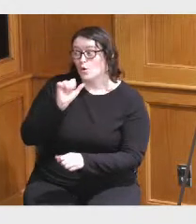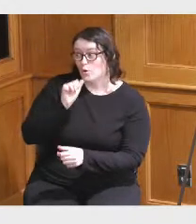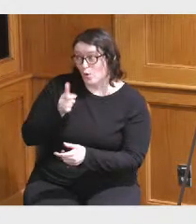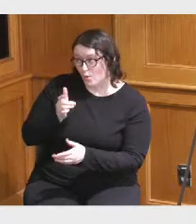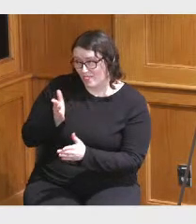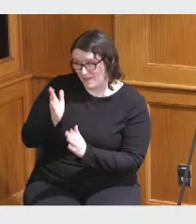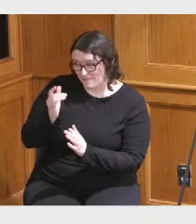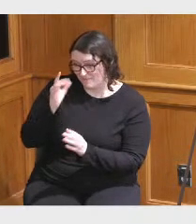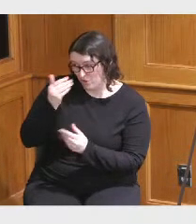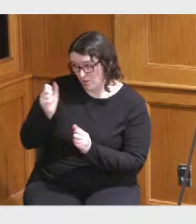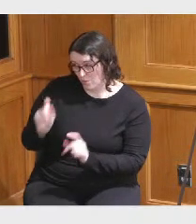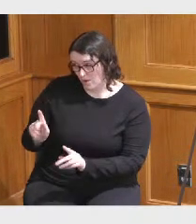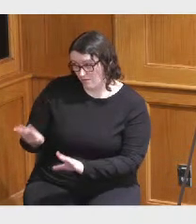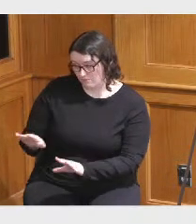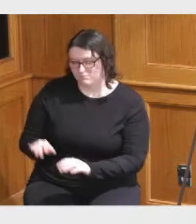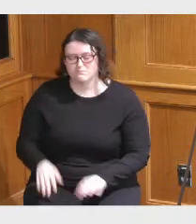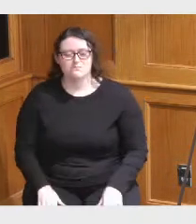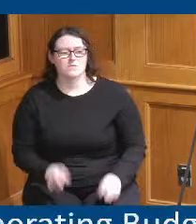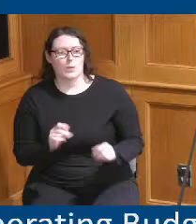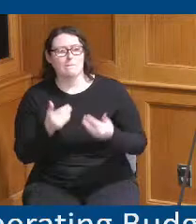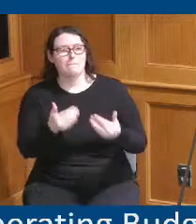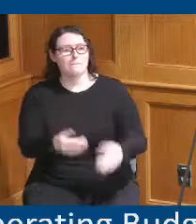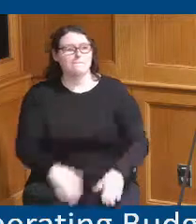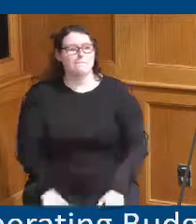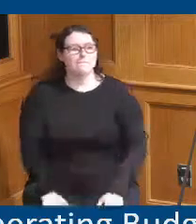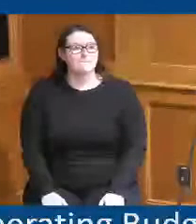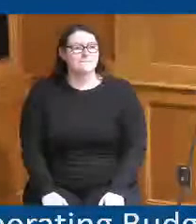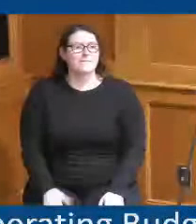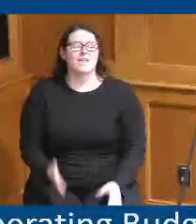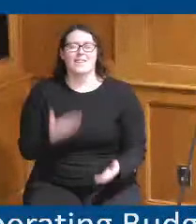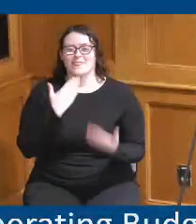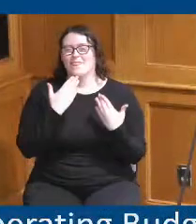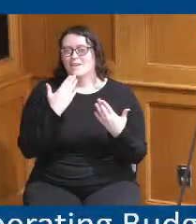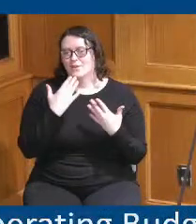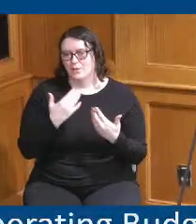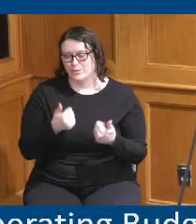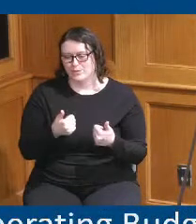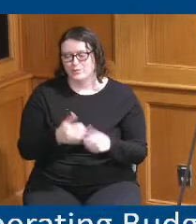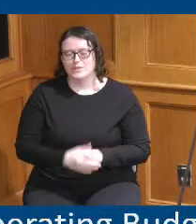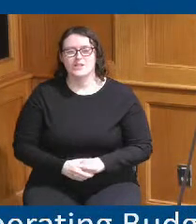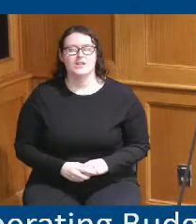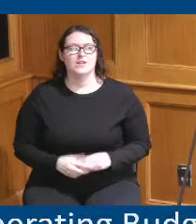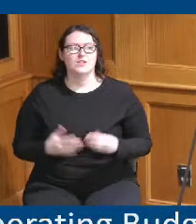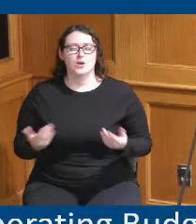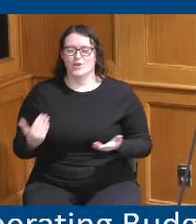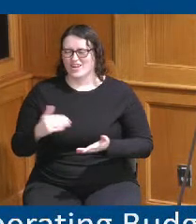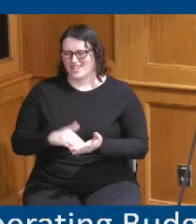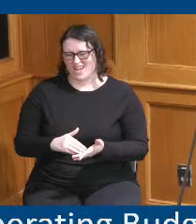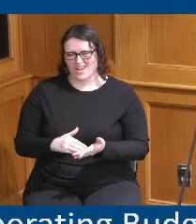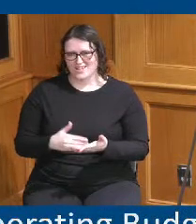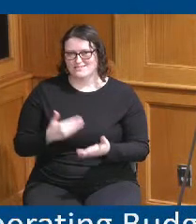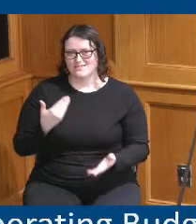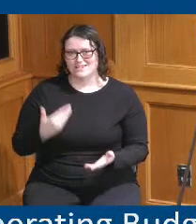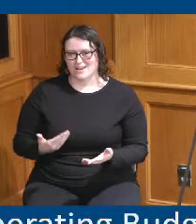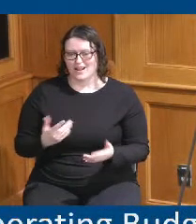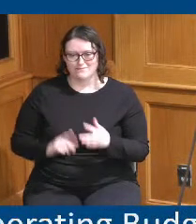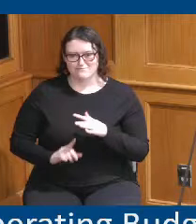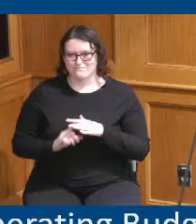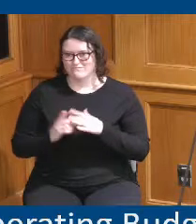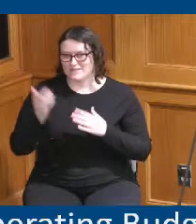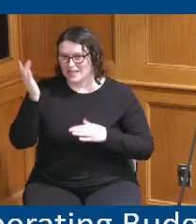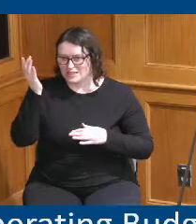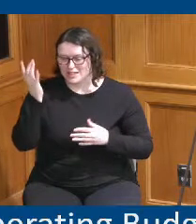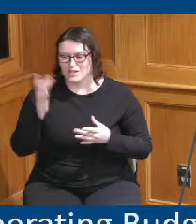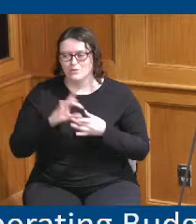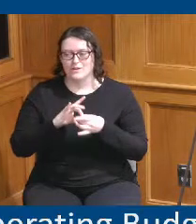I've got the card up here. Thank you. Go ahead. Great, thank you. And so again, I'm here today to speak to